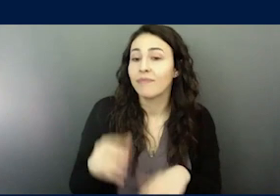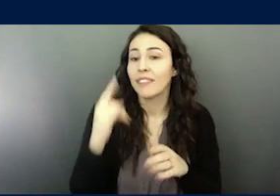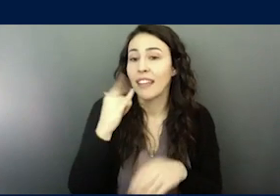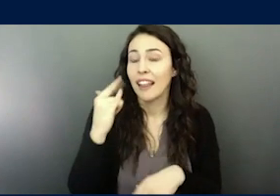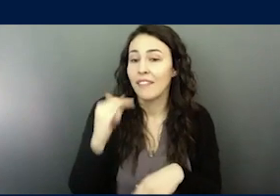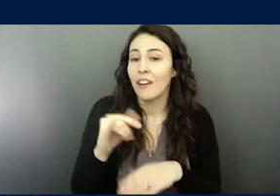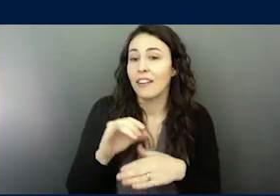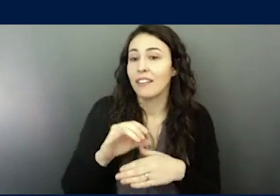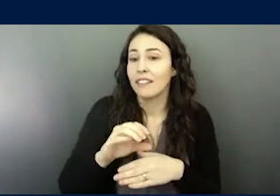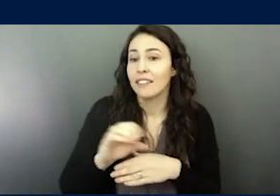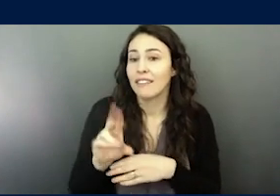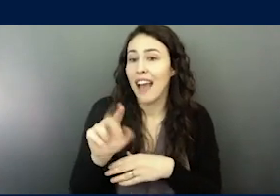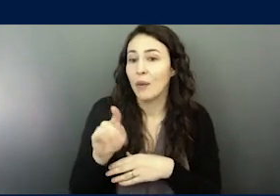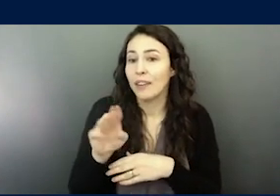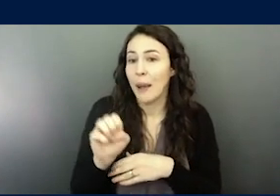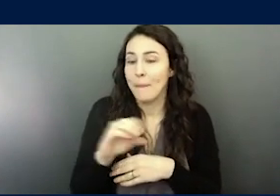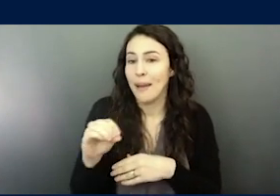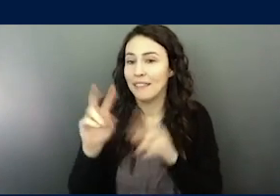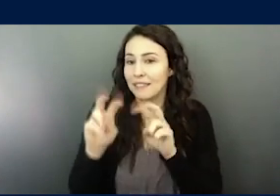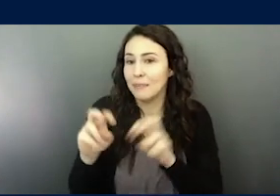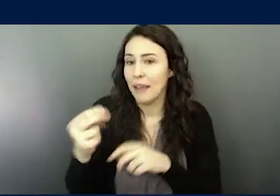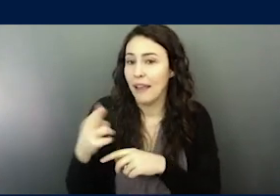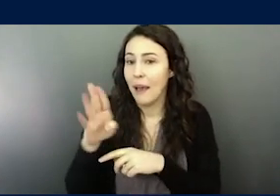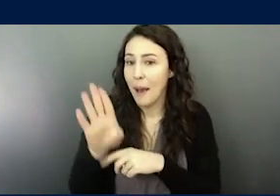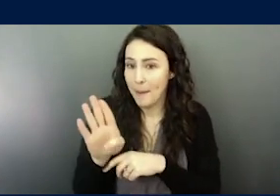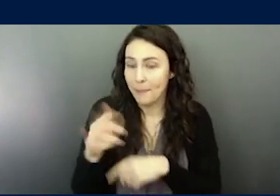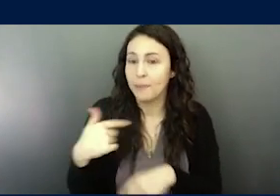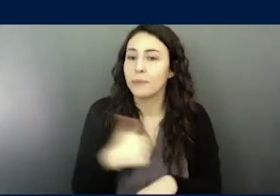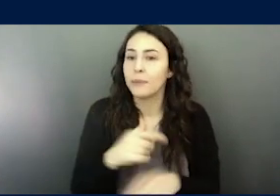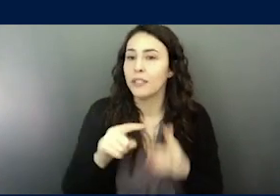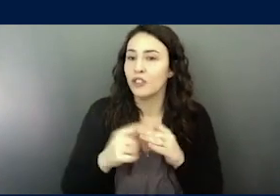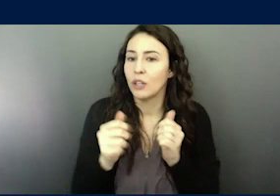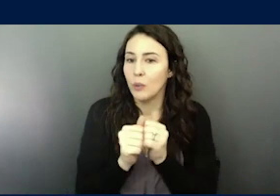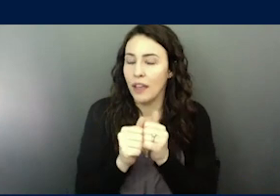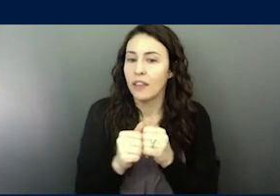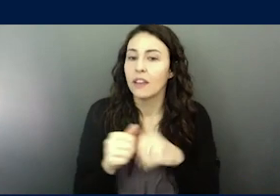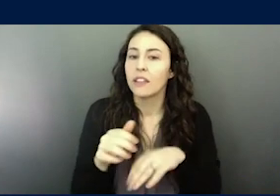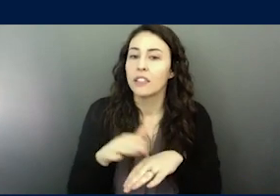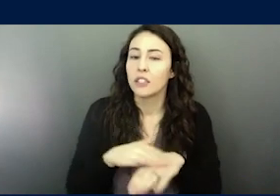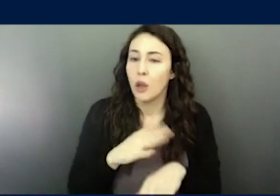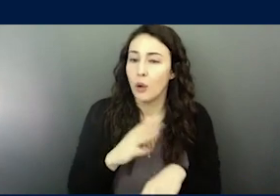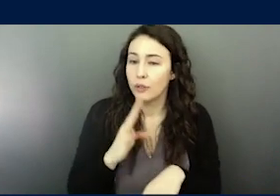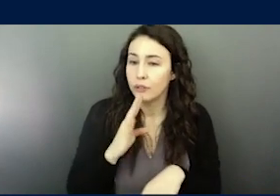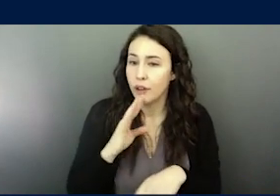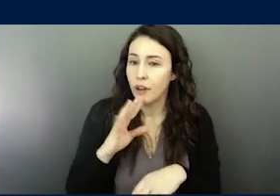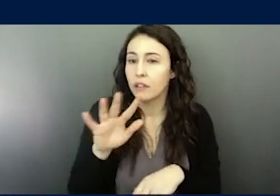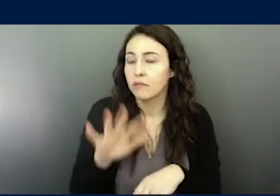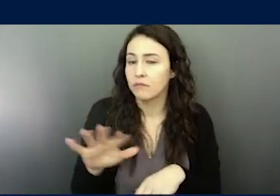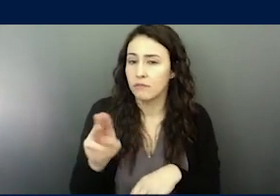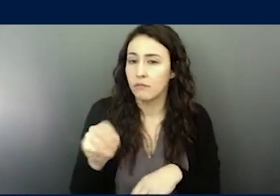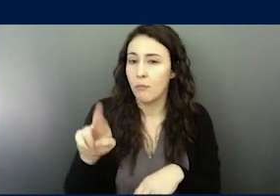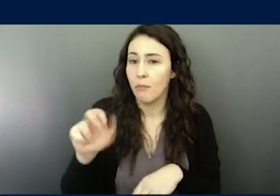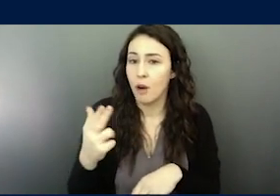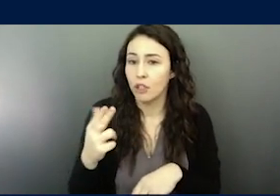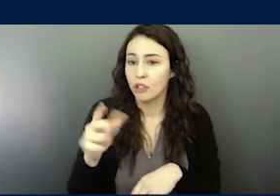Coordinator Hub. We started with this SLO Talks about March 2020. Yorick was the fearless